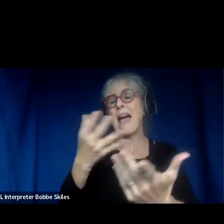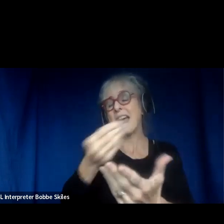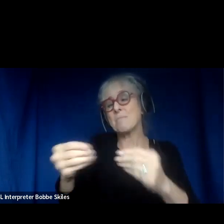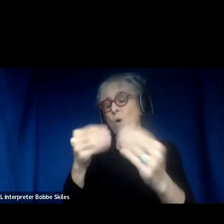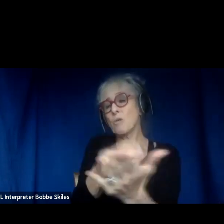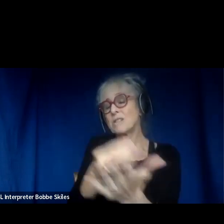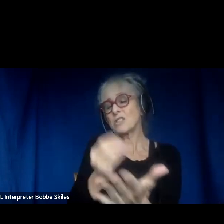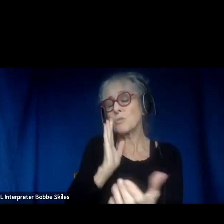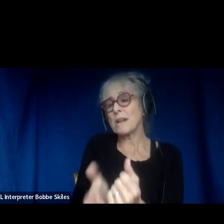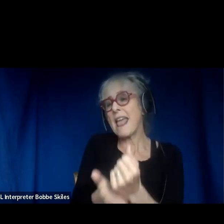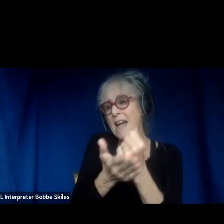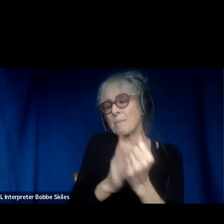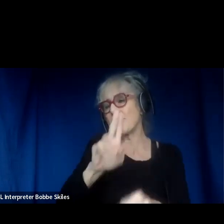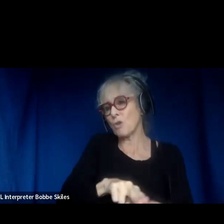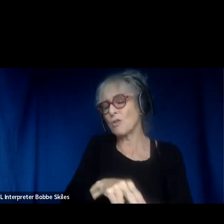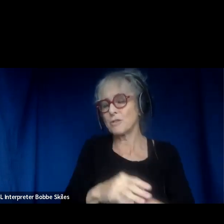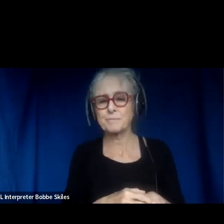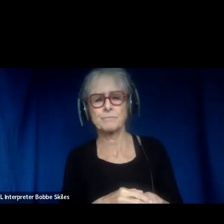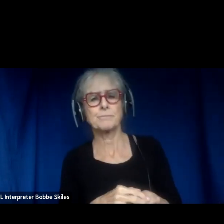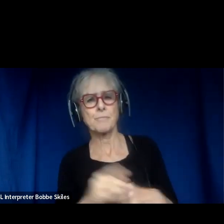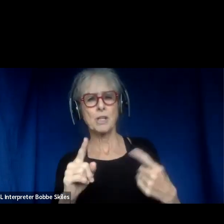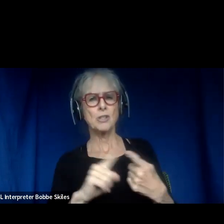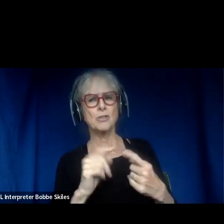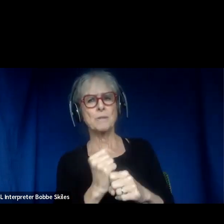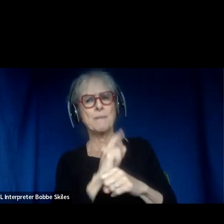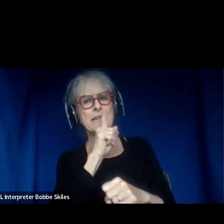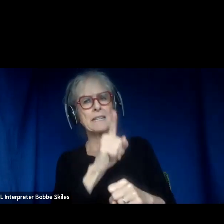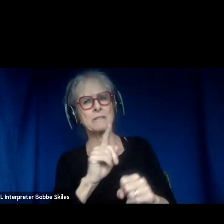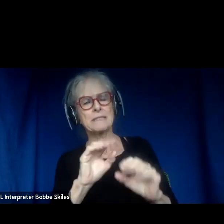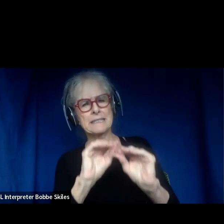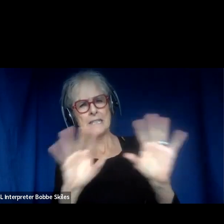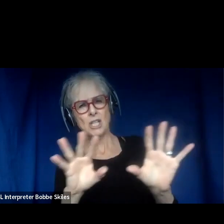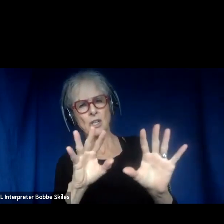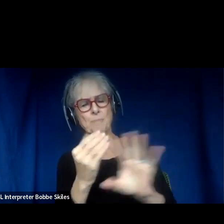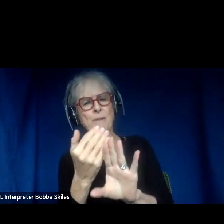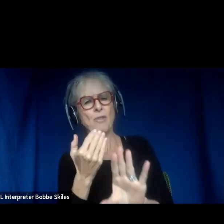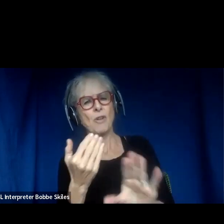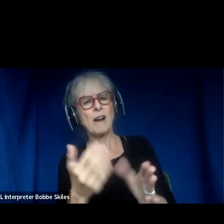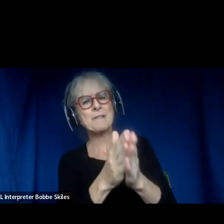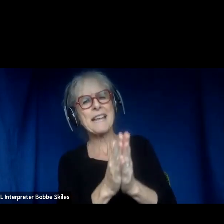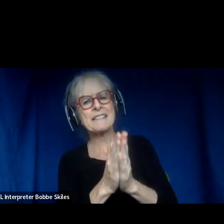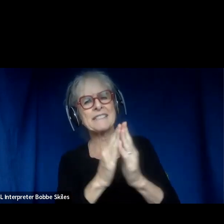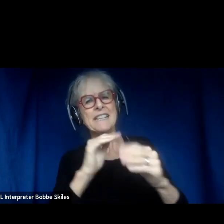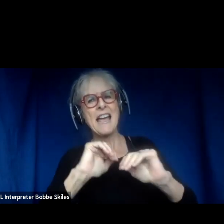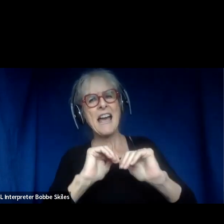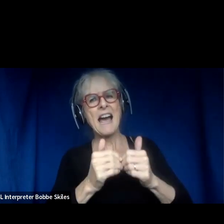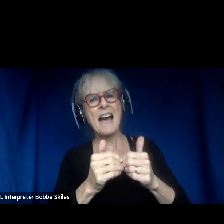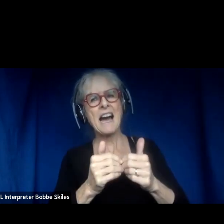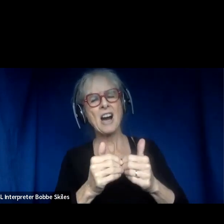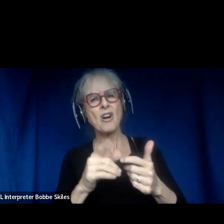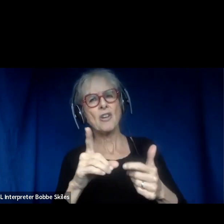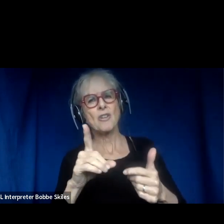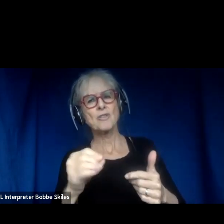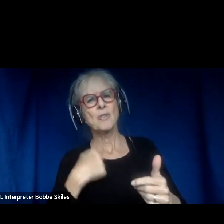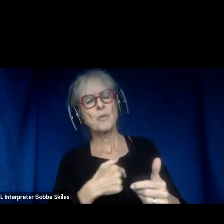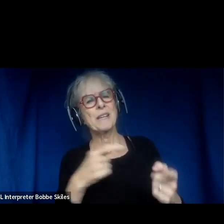Just to be clear on an earlier question I asked about how do we deal